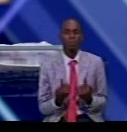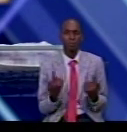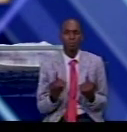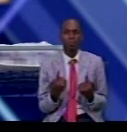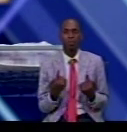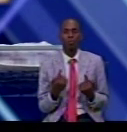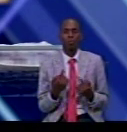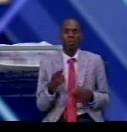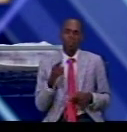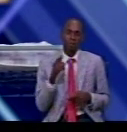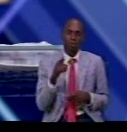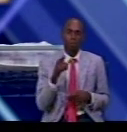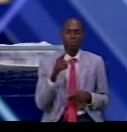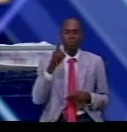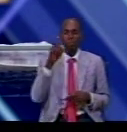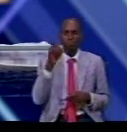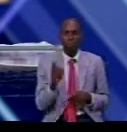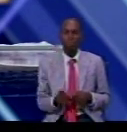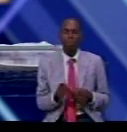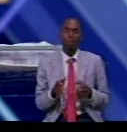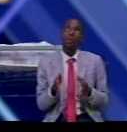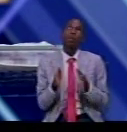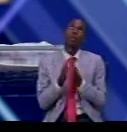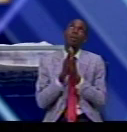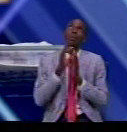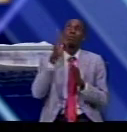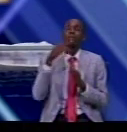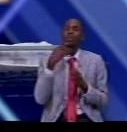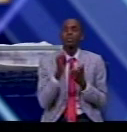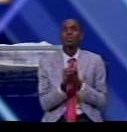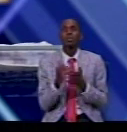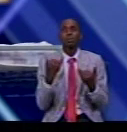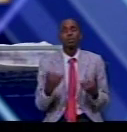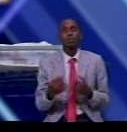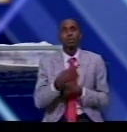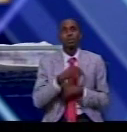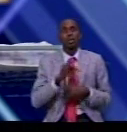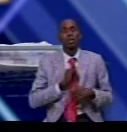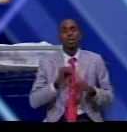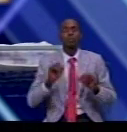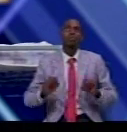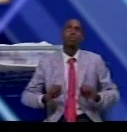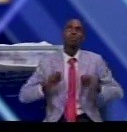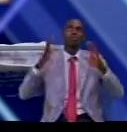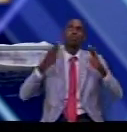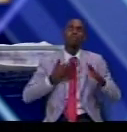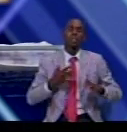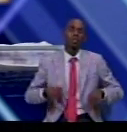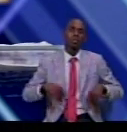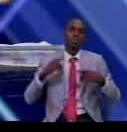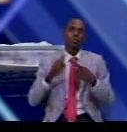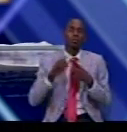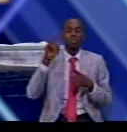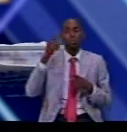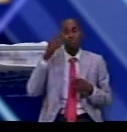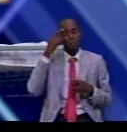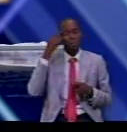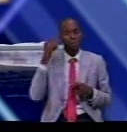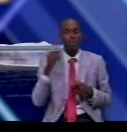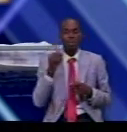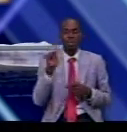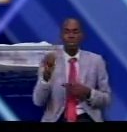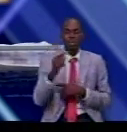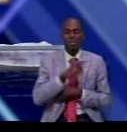You must ask God and say, Lord, today I'm giving my life to you, because a day is